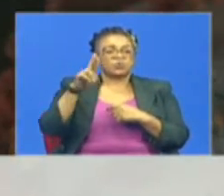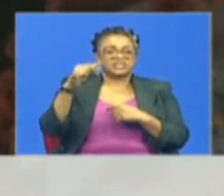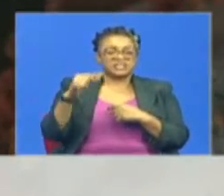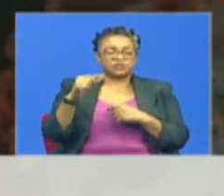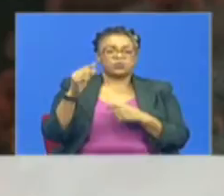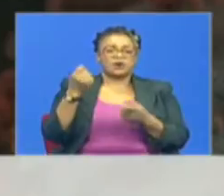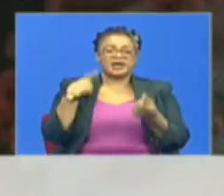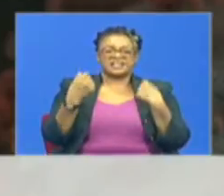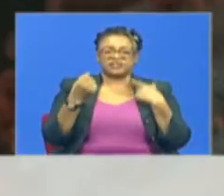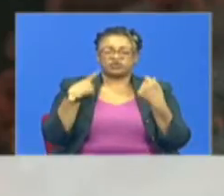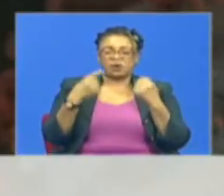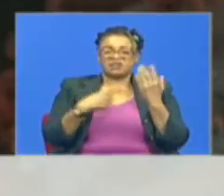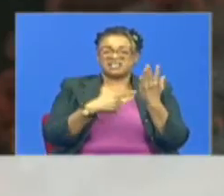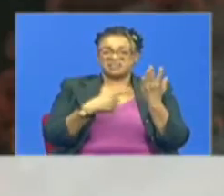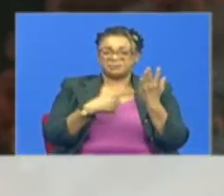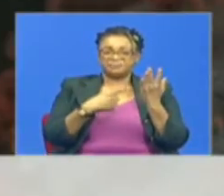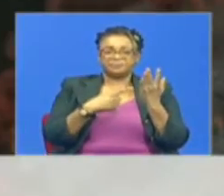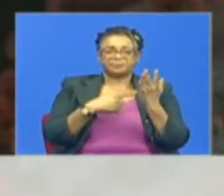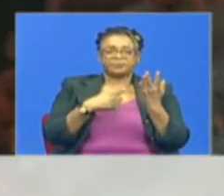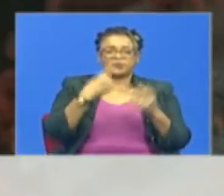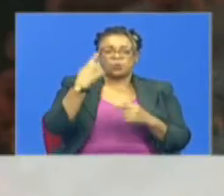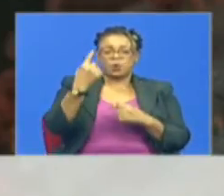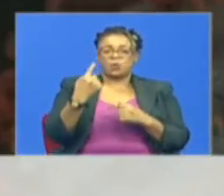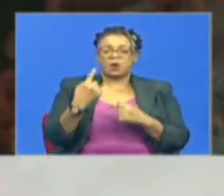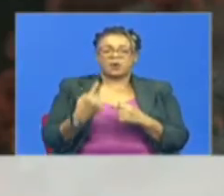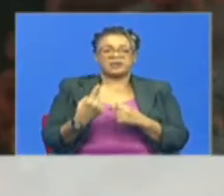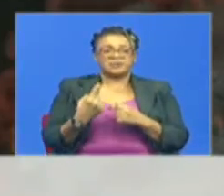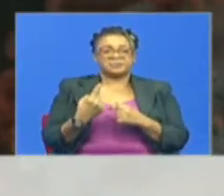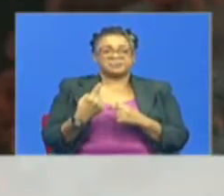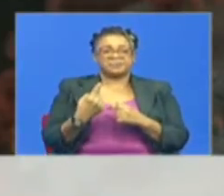and Taita Taveta each recorded one case.